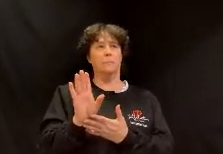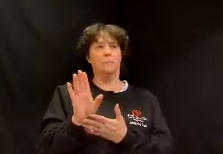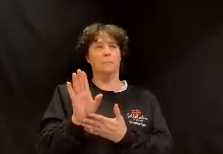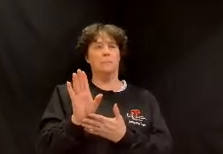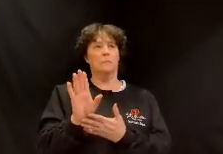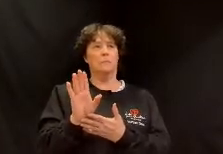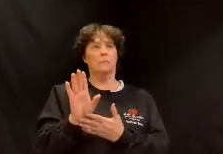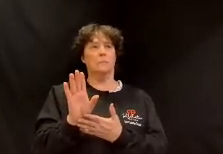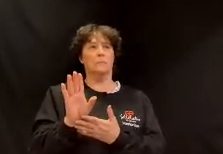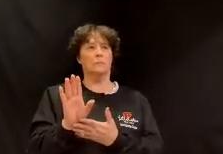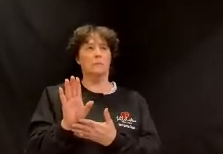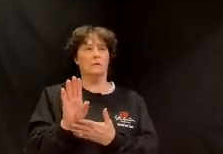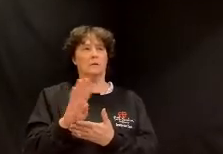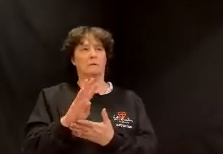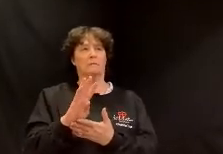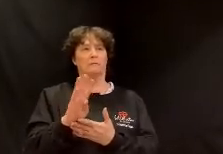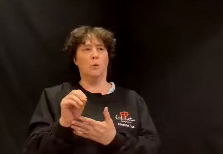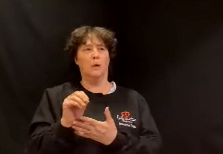Verse